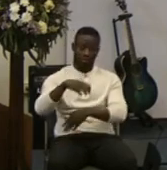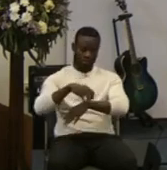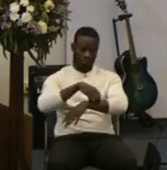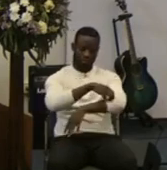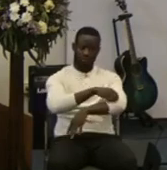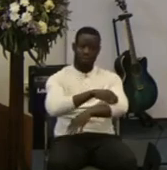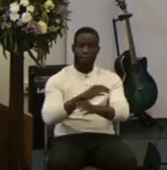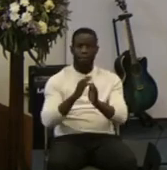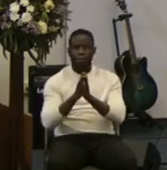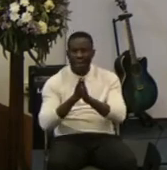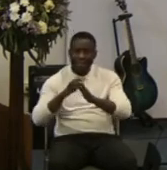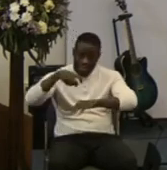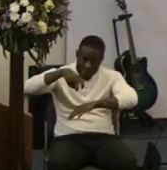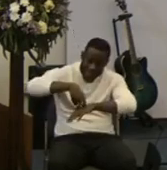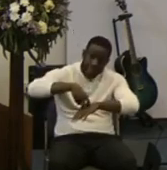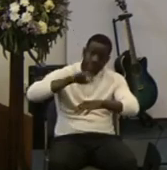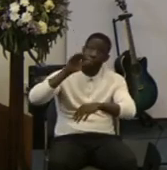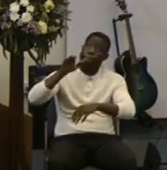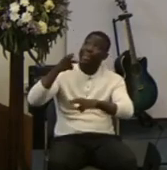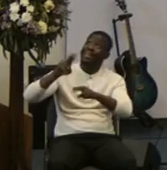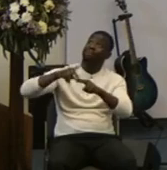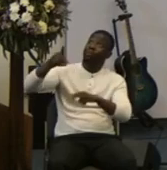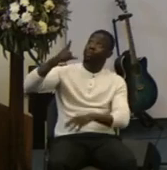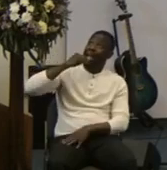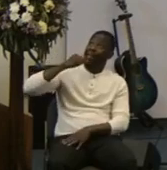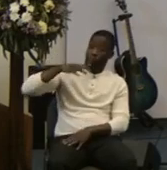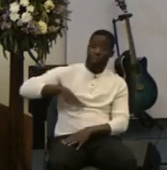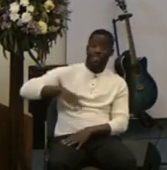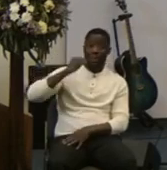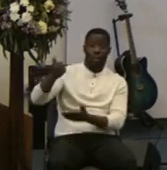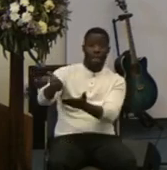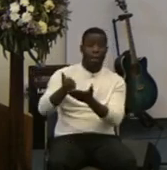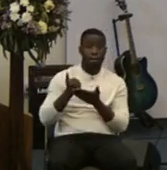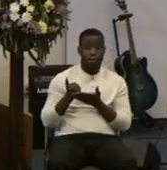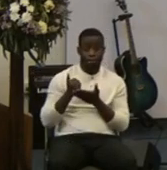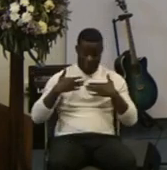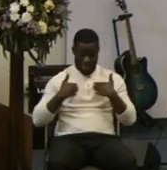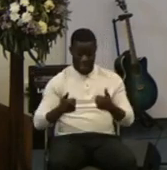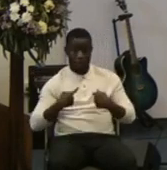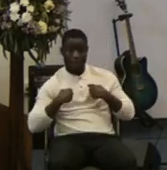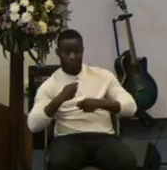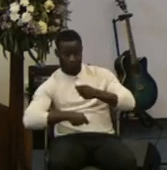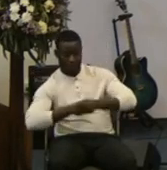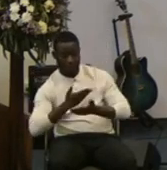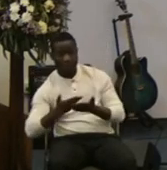leprosy came to him and begged him on his knees, "If you are willing, you can make me